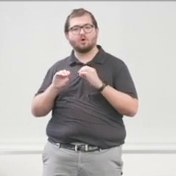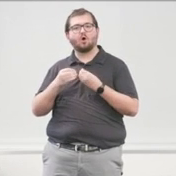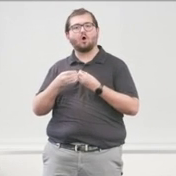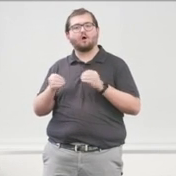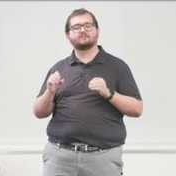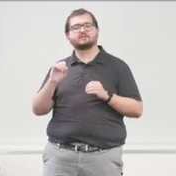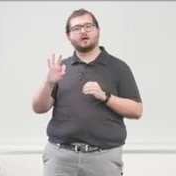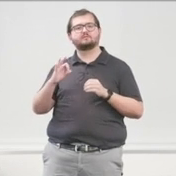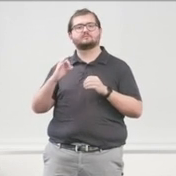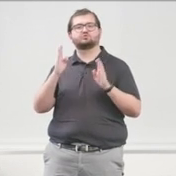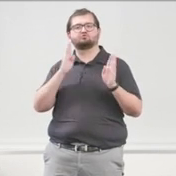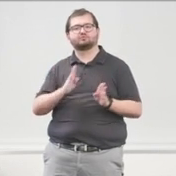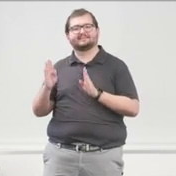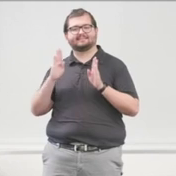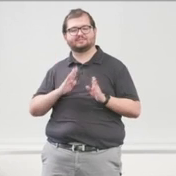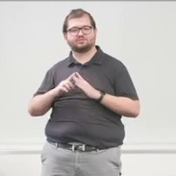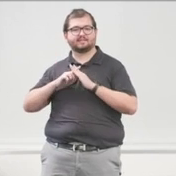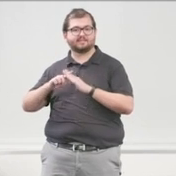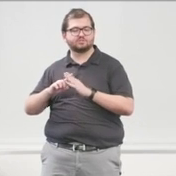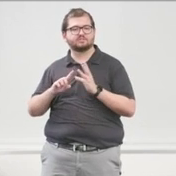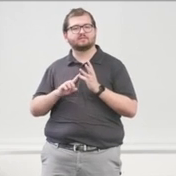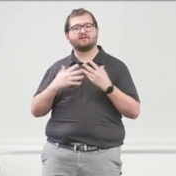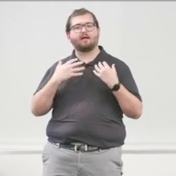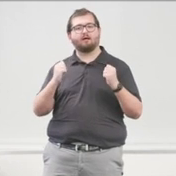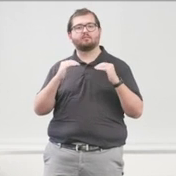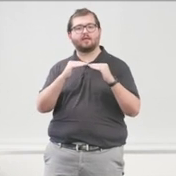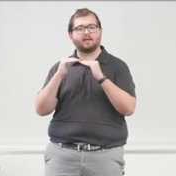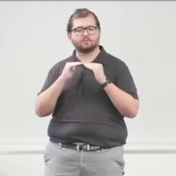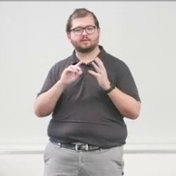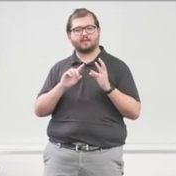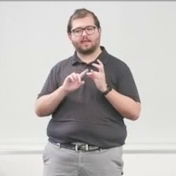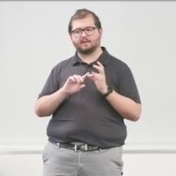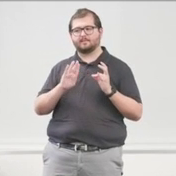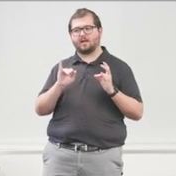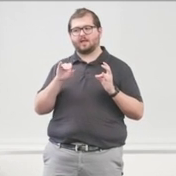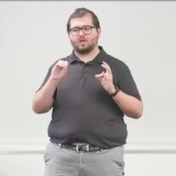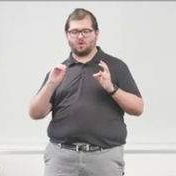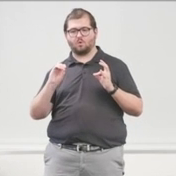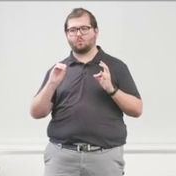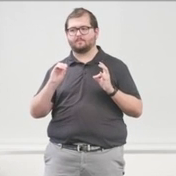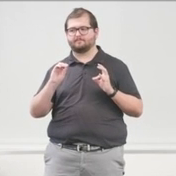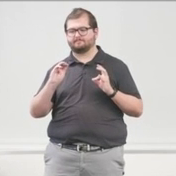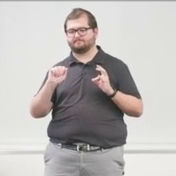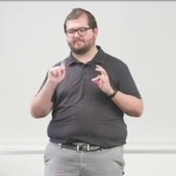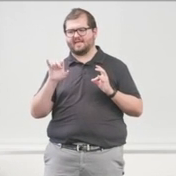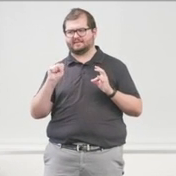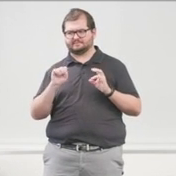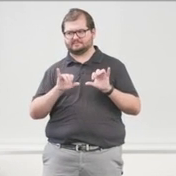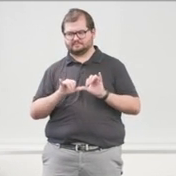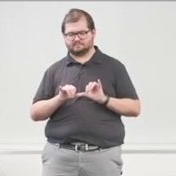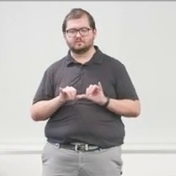Initiatives, Office of Health Equity, and our bioinformatics group. And so we had quite a big group of people inside of our agency that